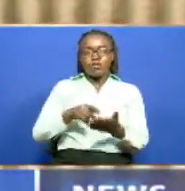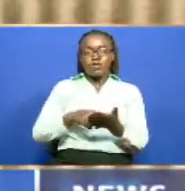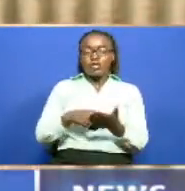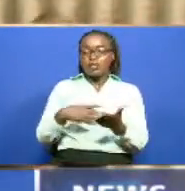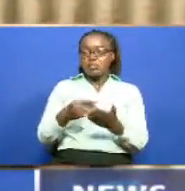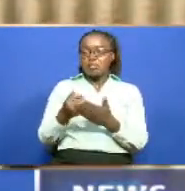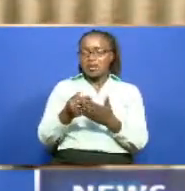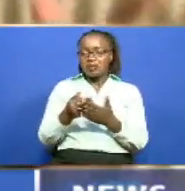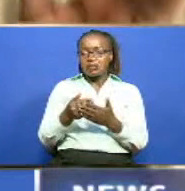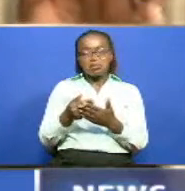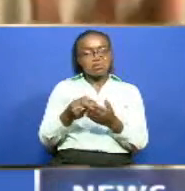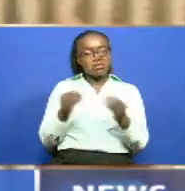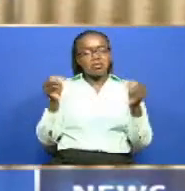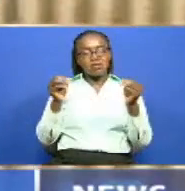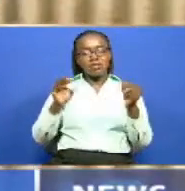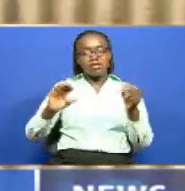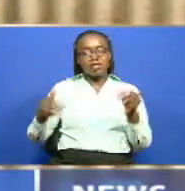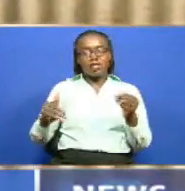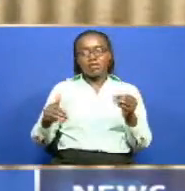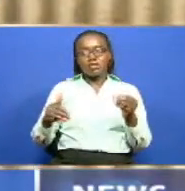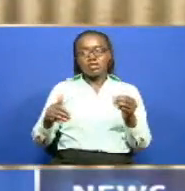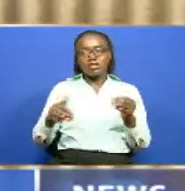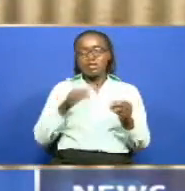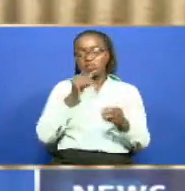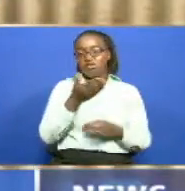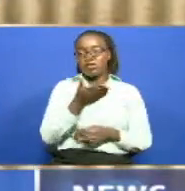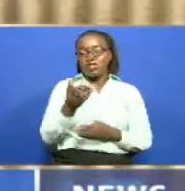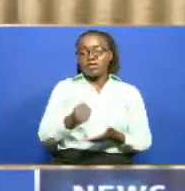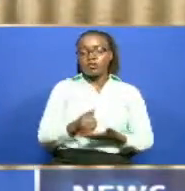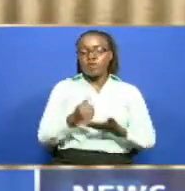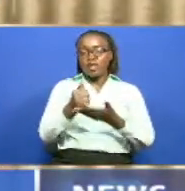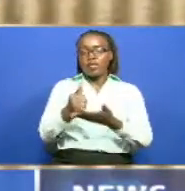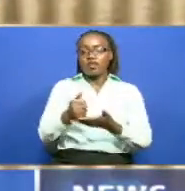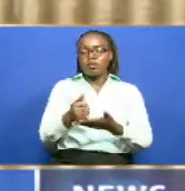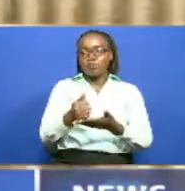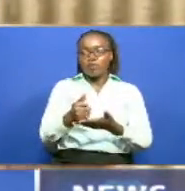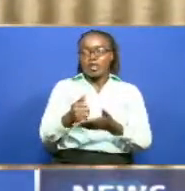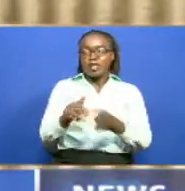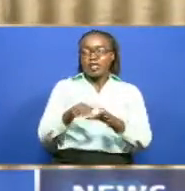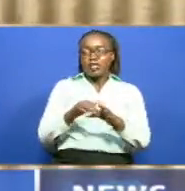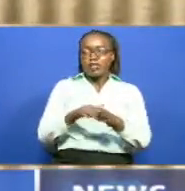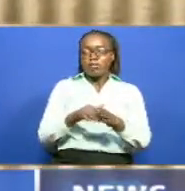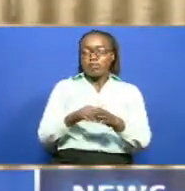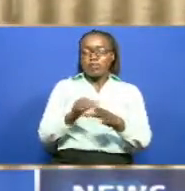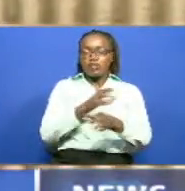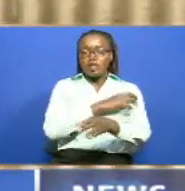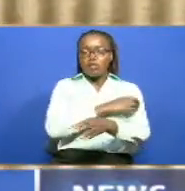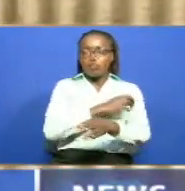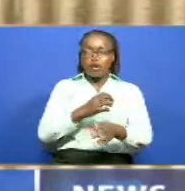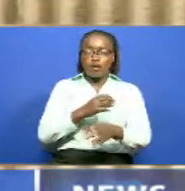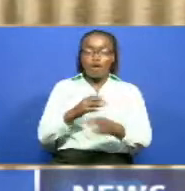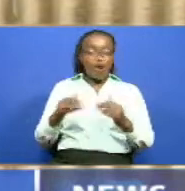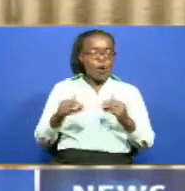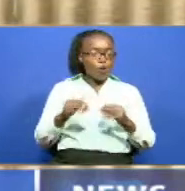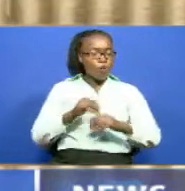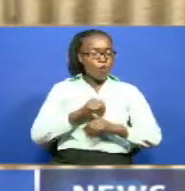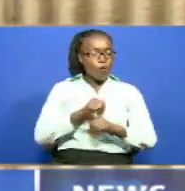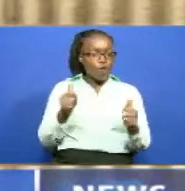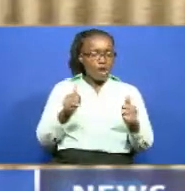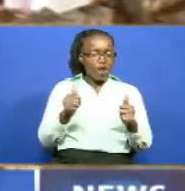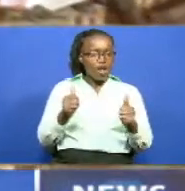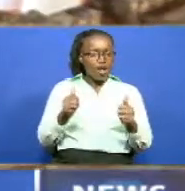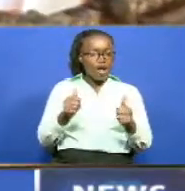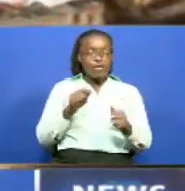not there, when the county is not there to assist us, the members will be empowered adequately to rear